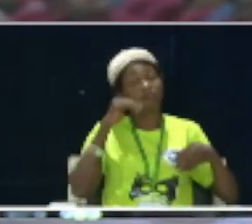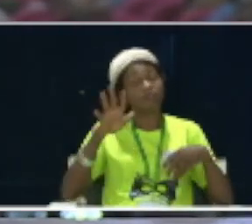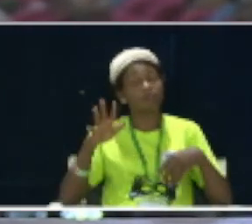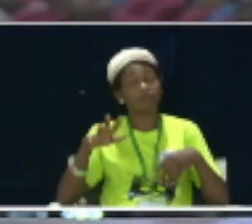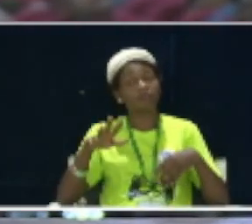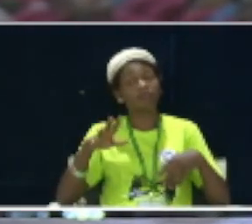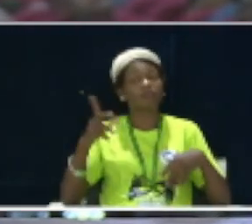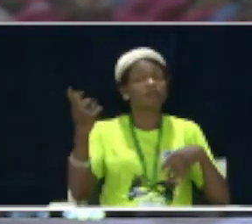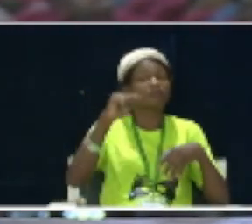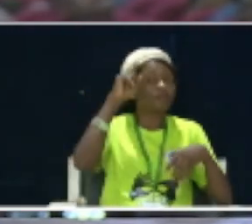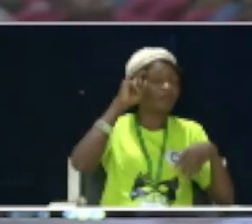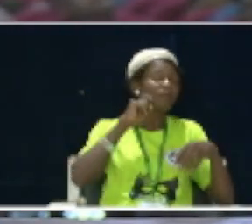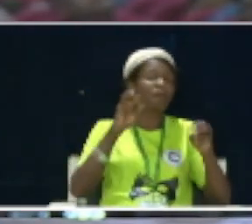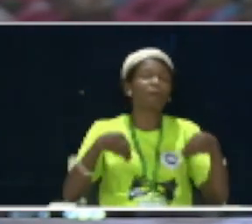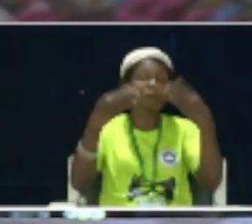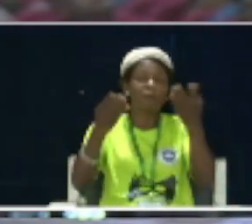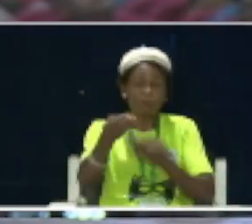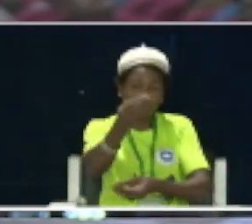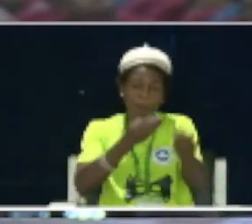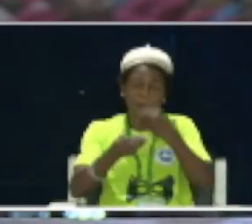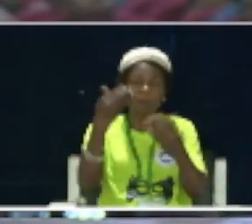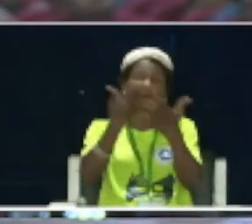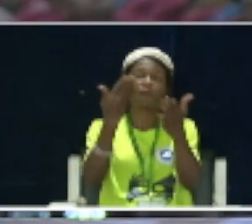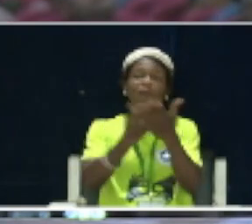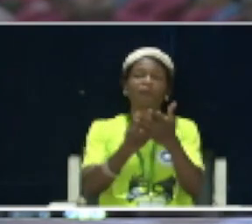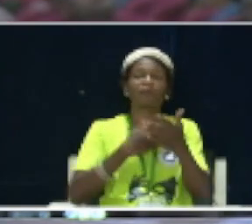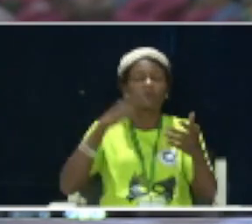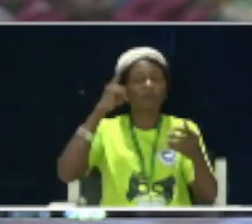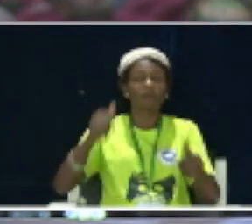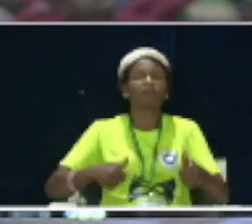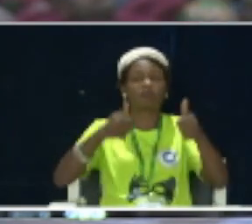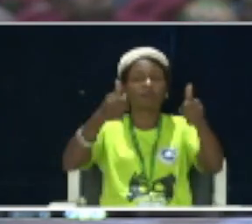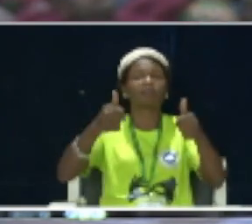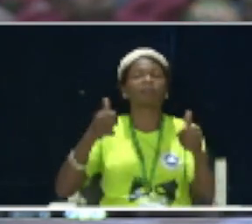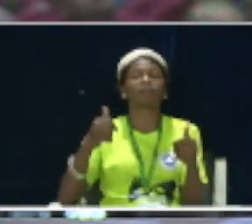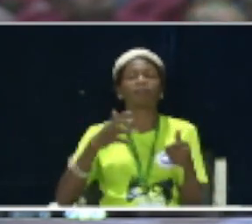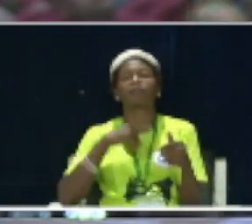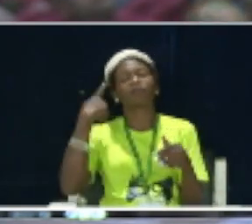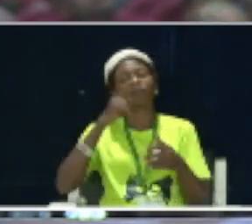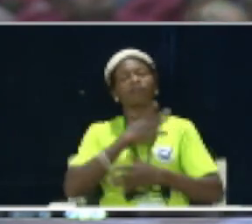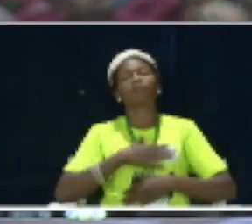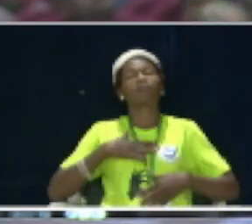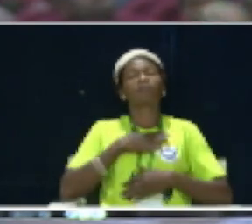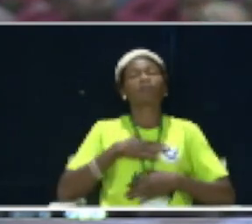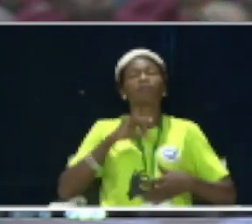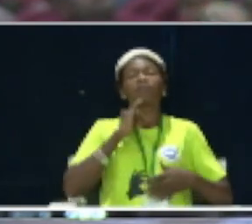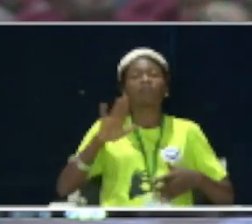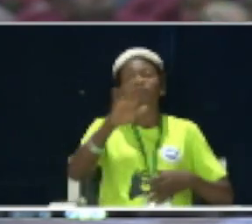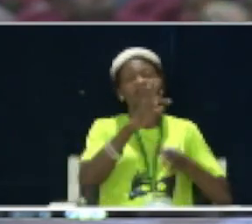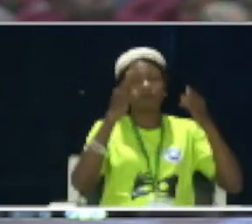the sex you are offering for money and for promotion and for pleasure is your